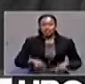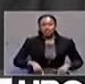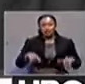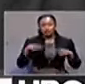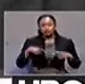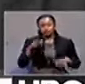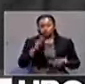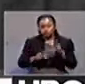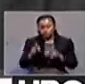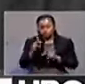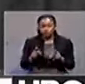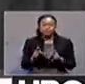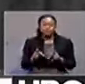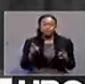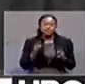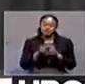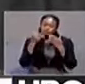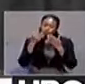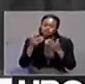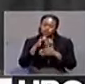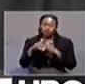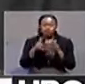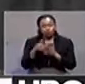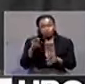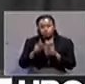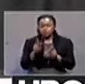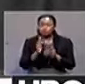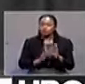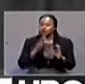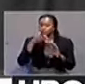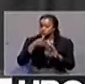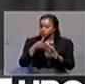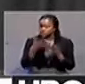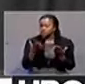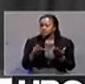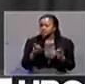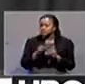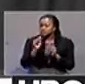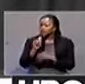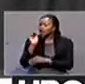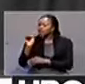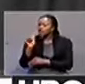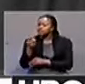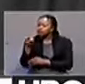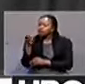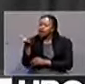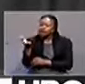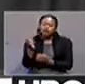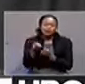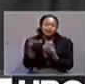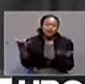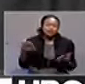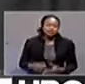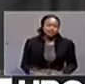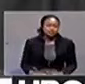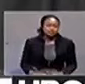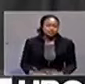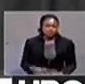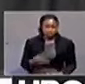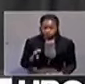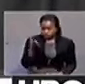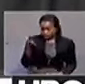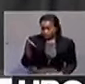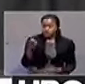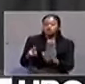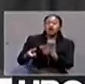are told those ones that approached him at that time that he could ask you, how much do you have? So that he adds something